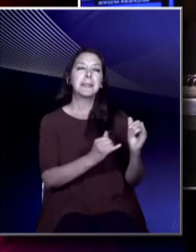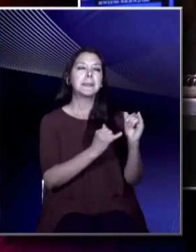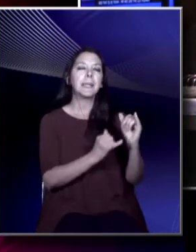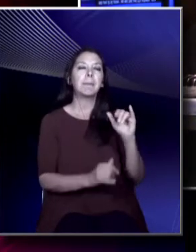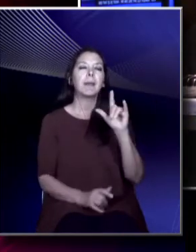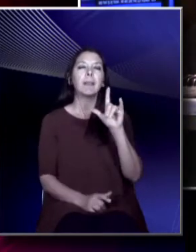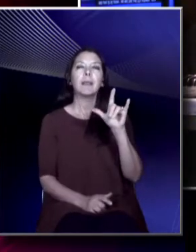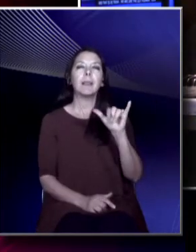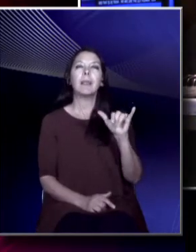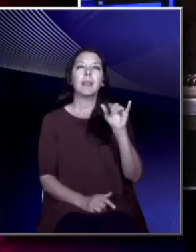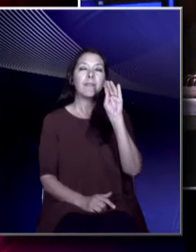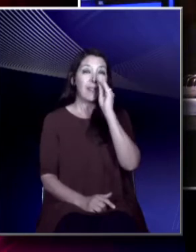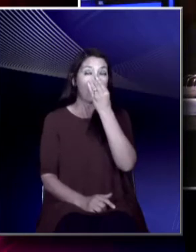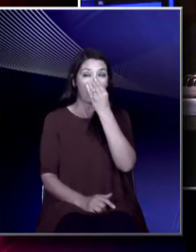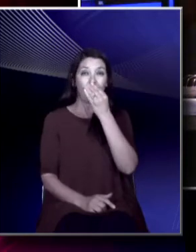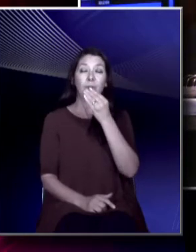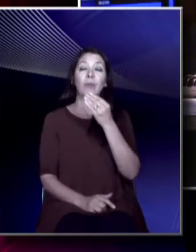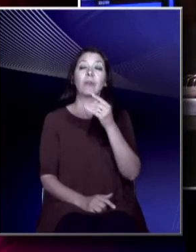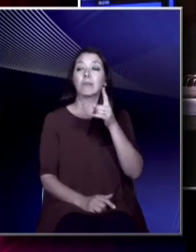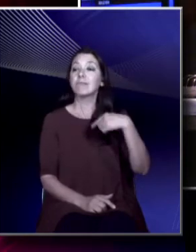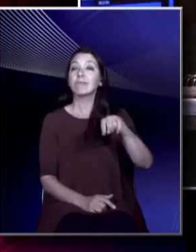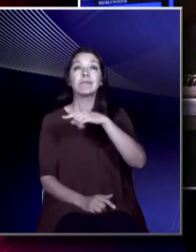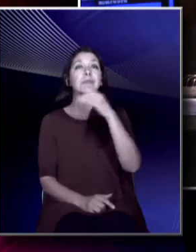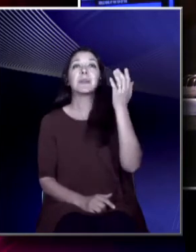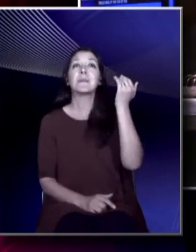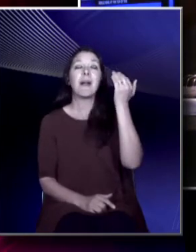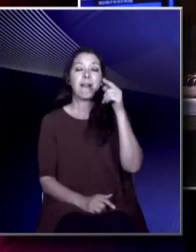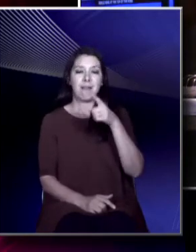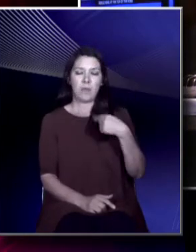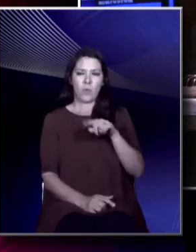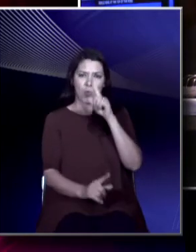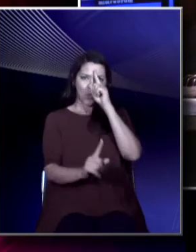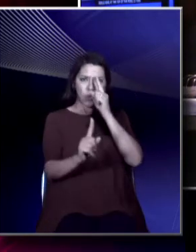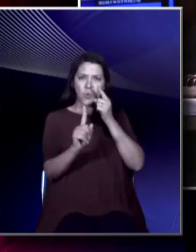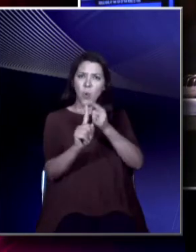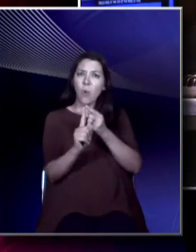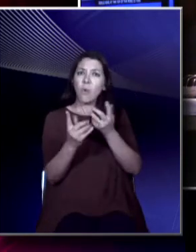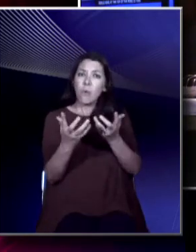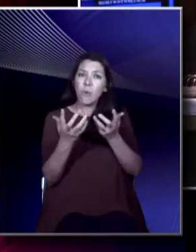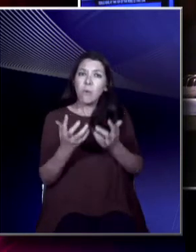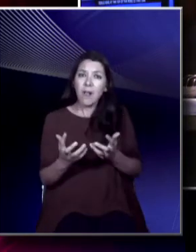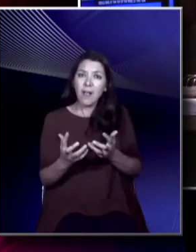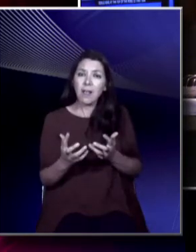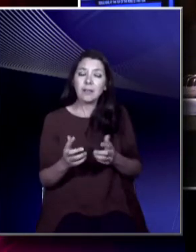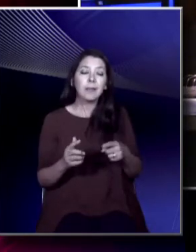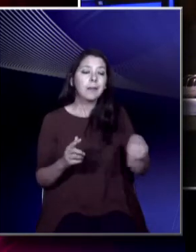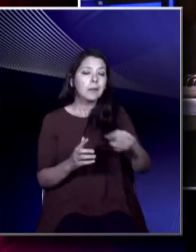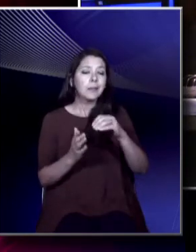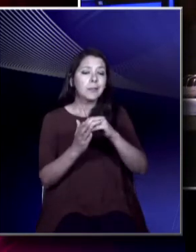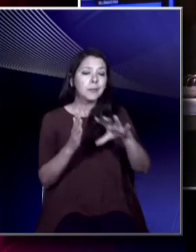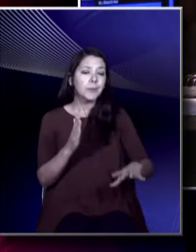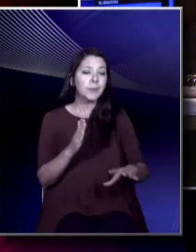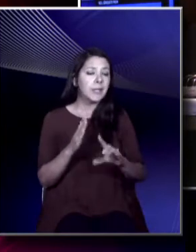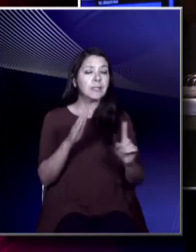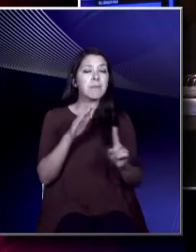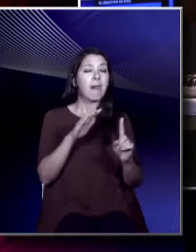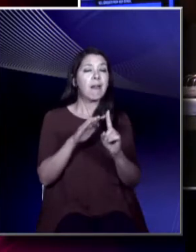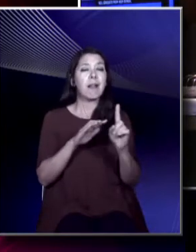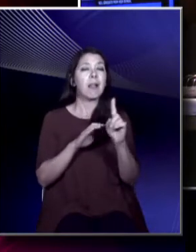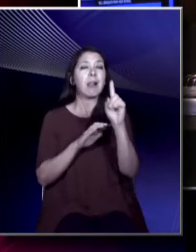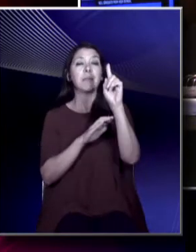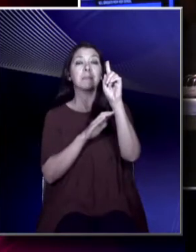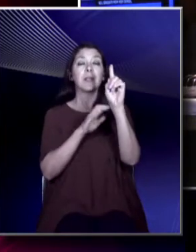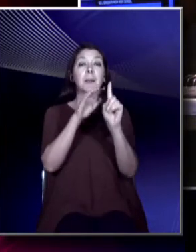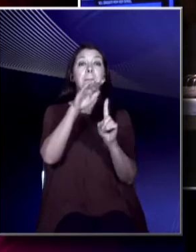goal here at the top of the pond is that our students will graduate from high school, college,